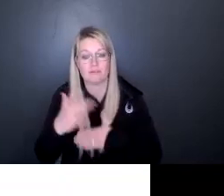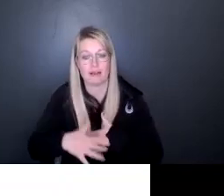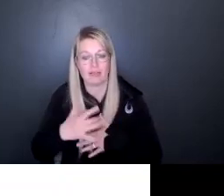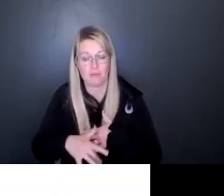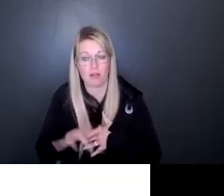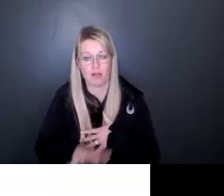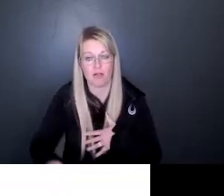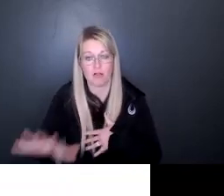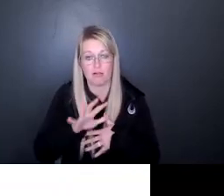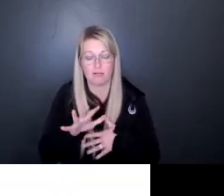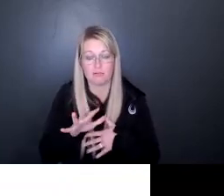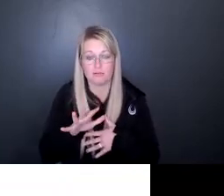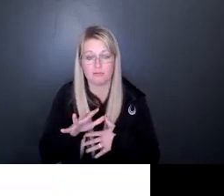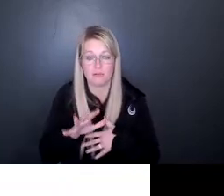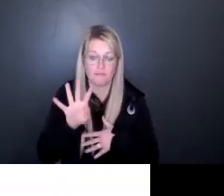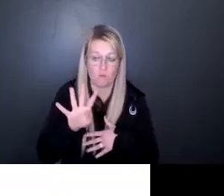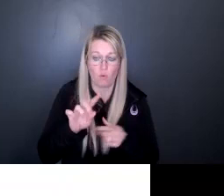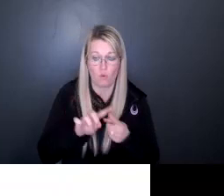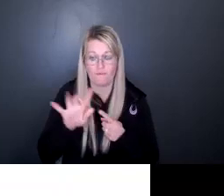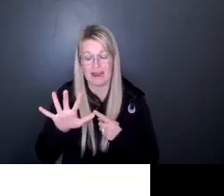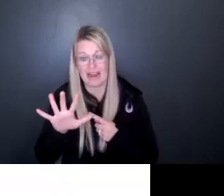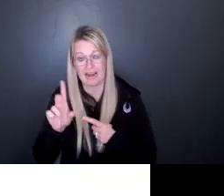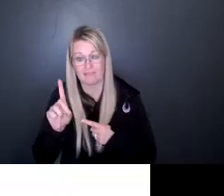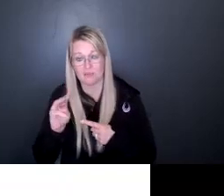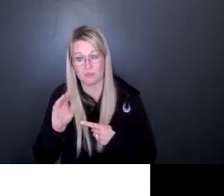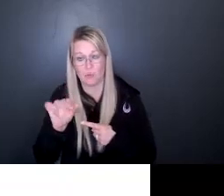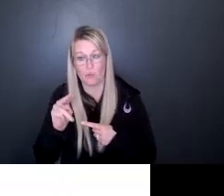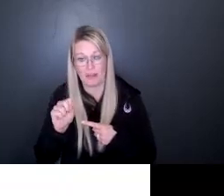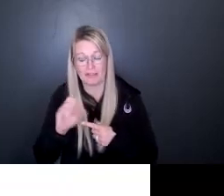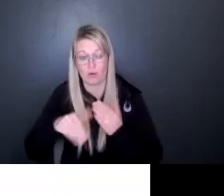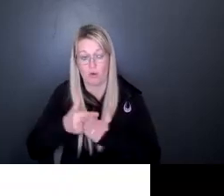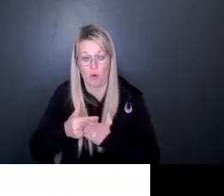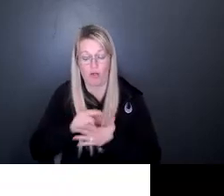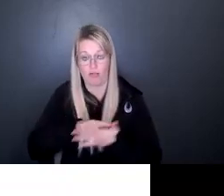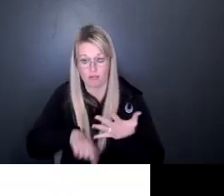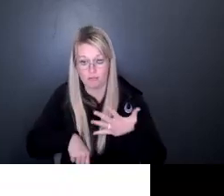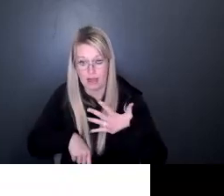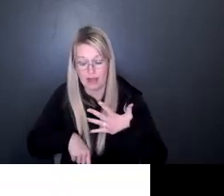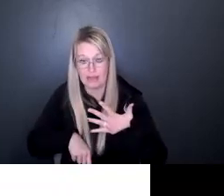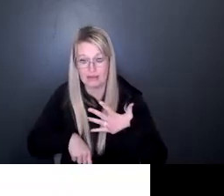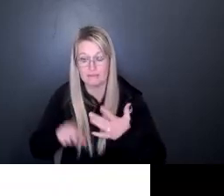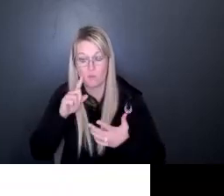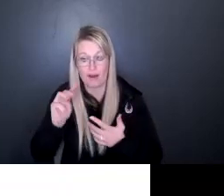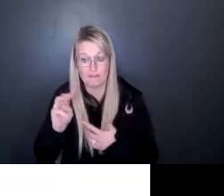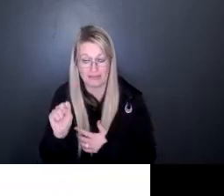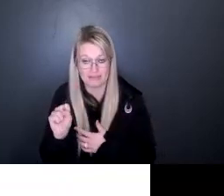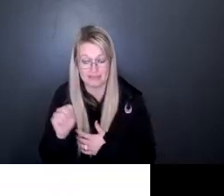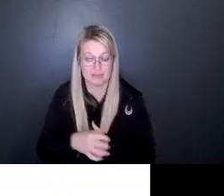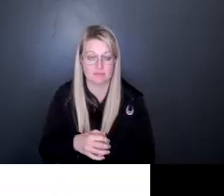the 4 or 5 domains, all of the domains of the MS.